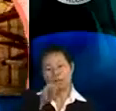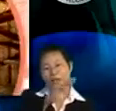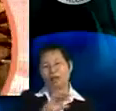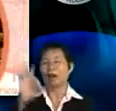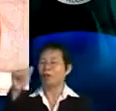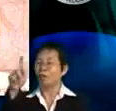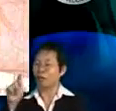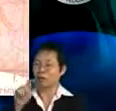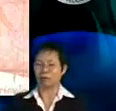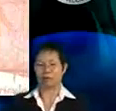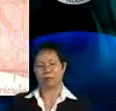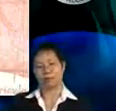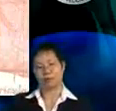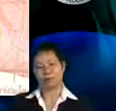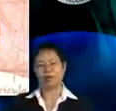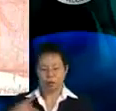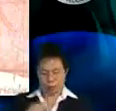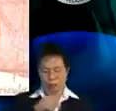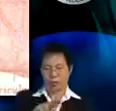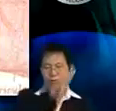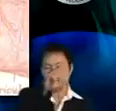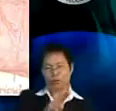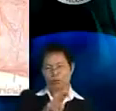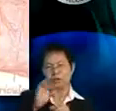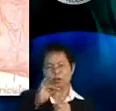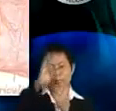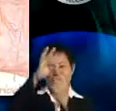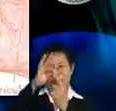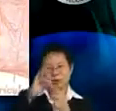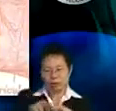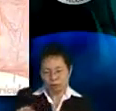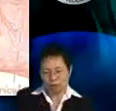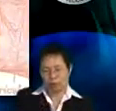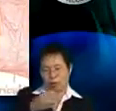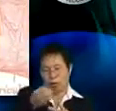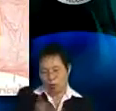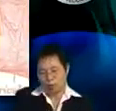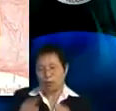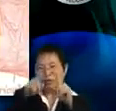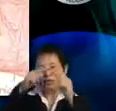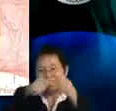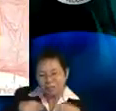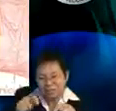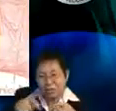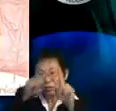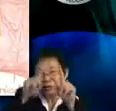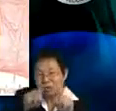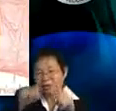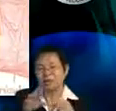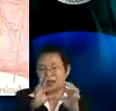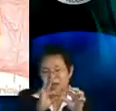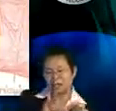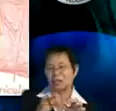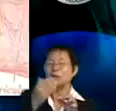fats? We shall use some specific regions or materials to test for starch,